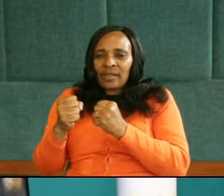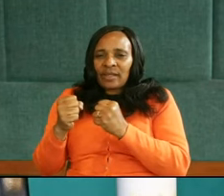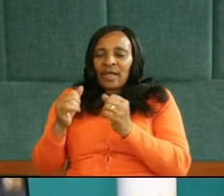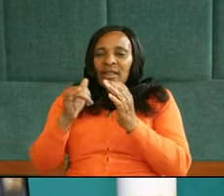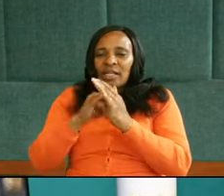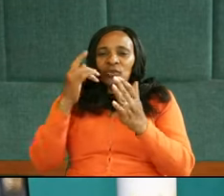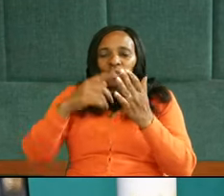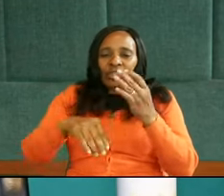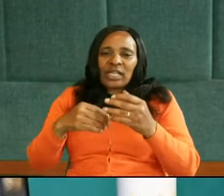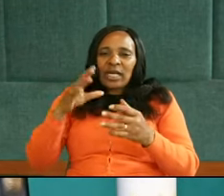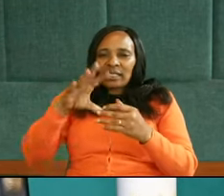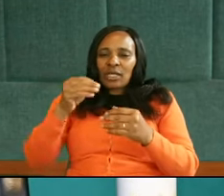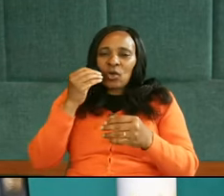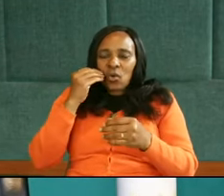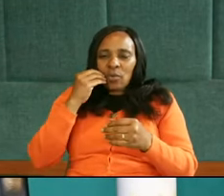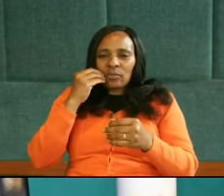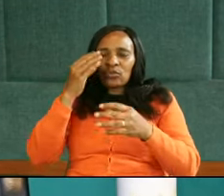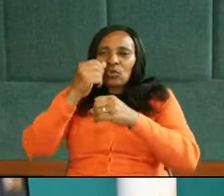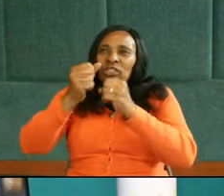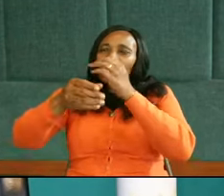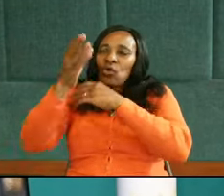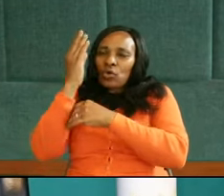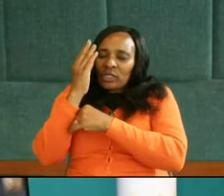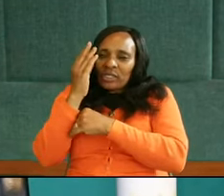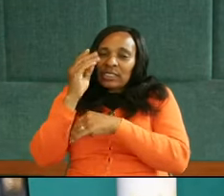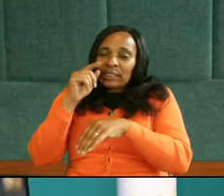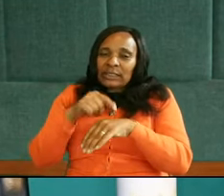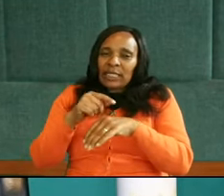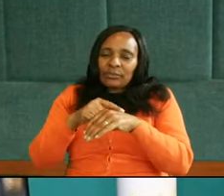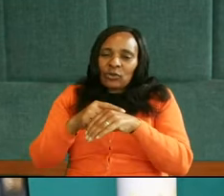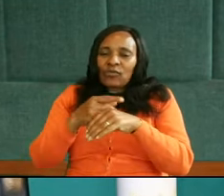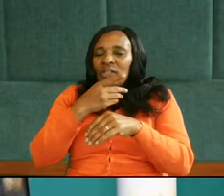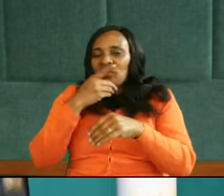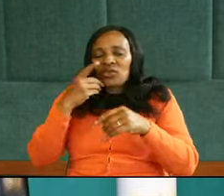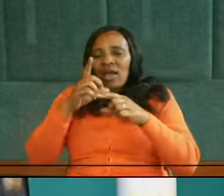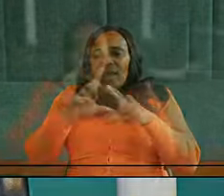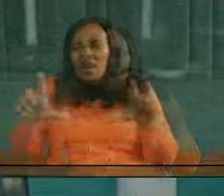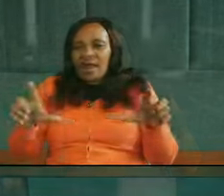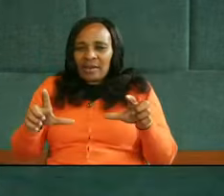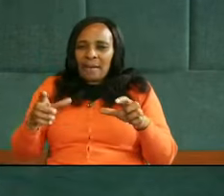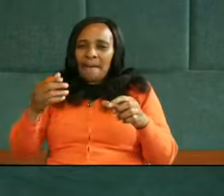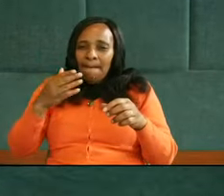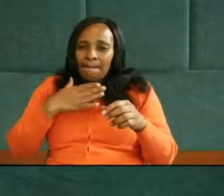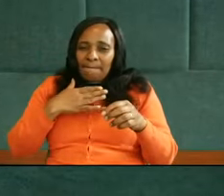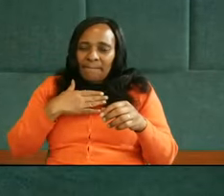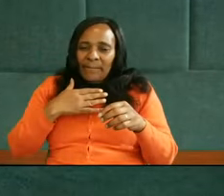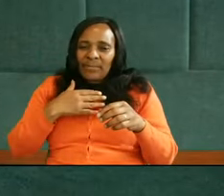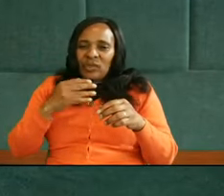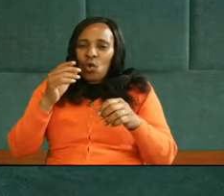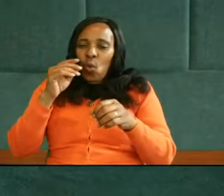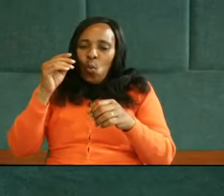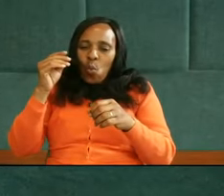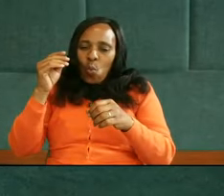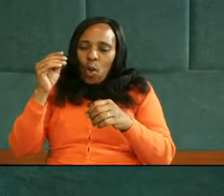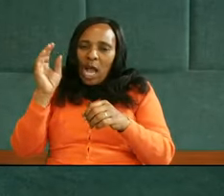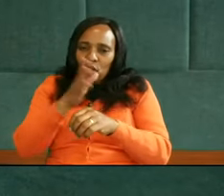That's what I take home. Just trust God in these times of the wilderness. Amen. Well, I'd quote a song that